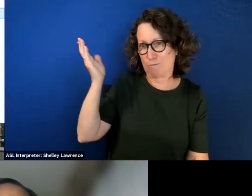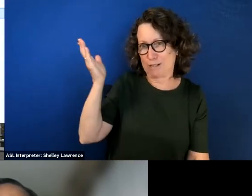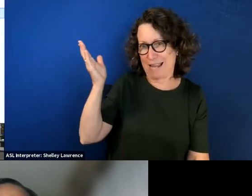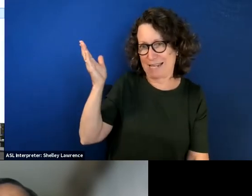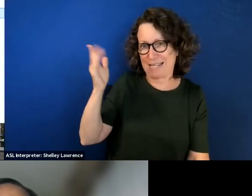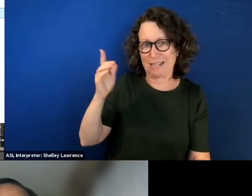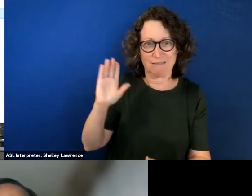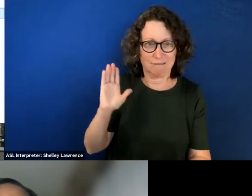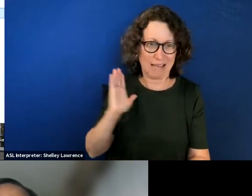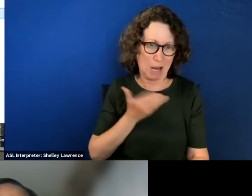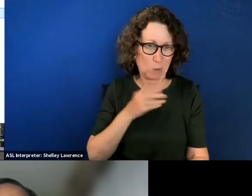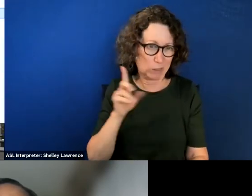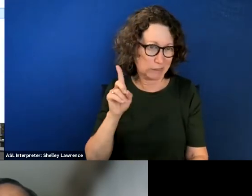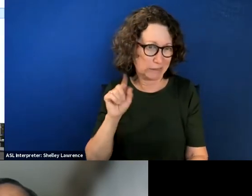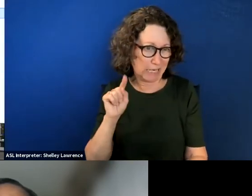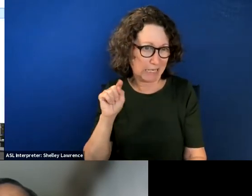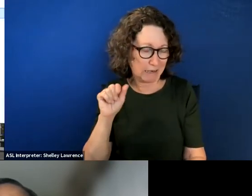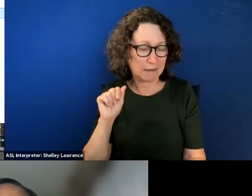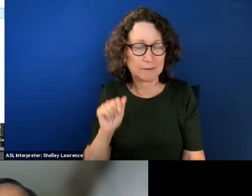the data.